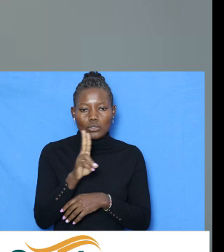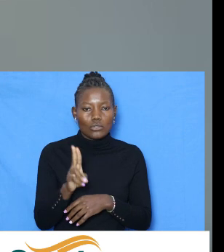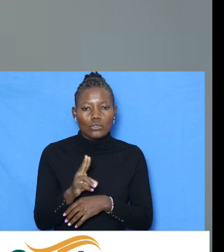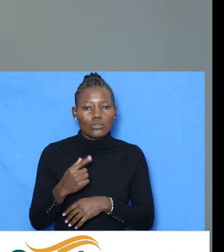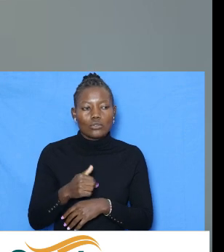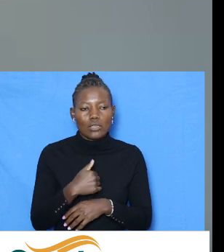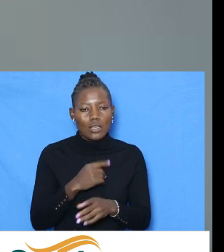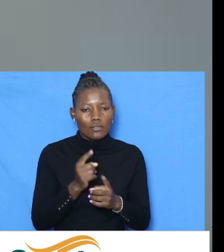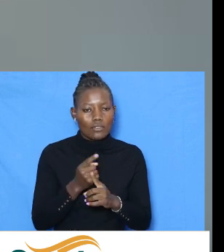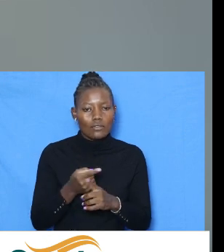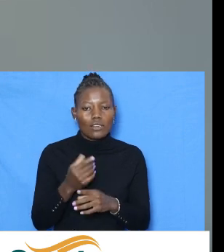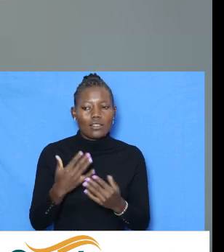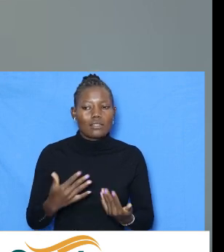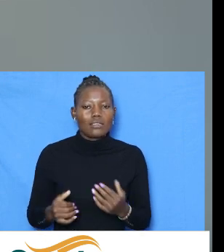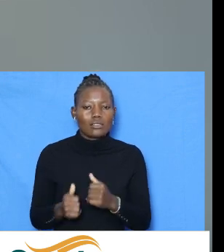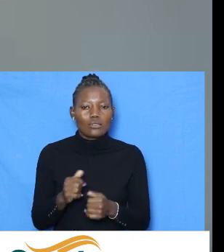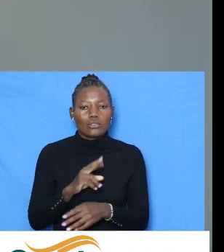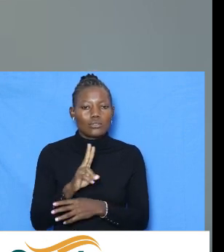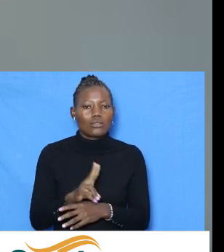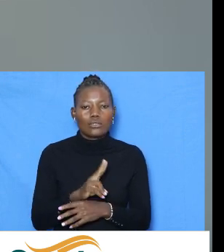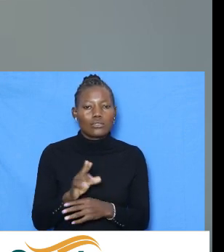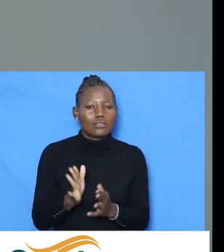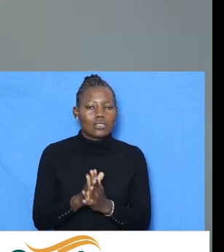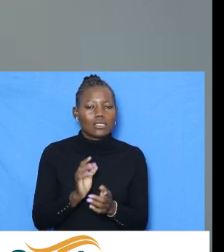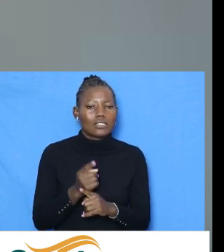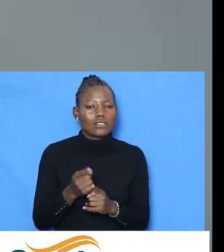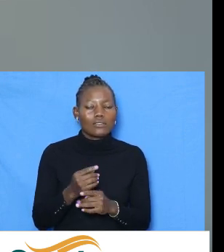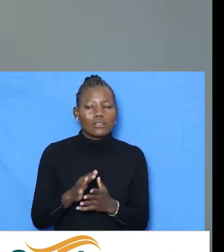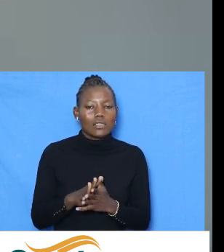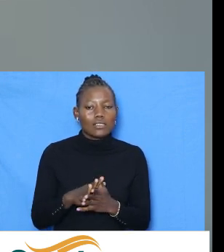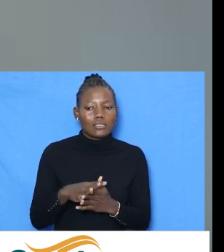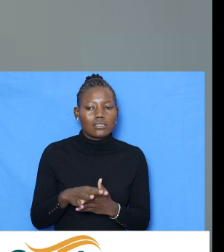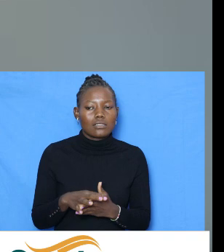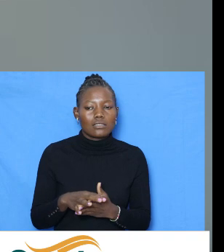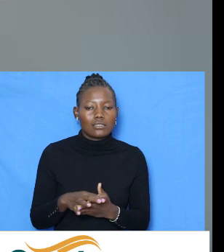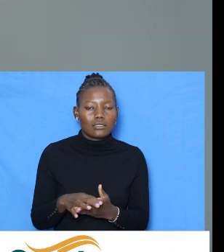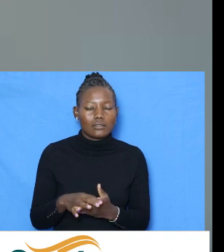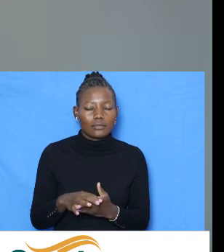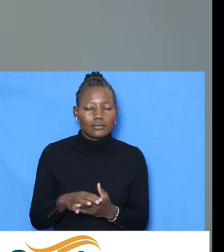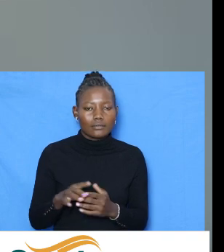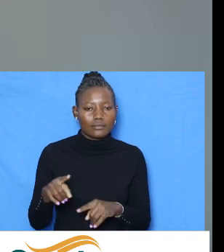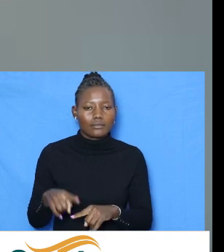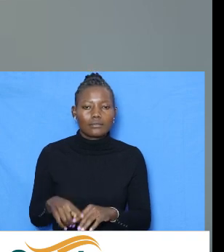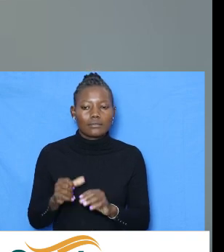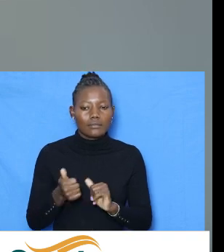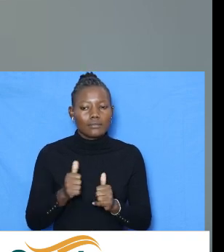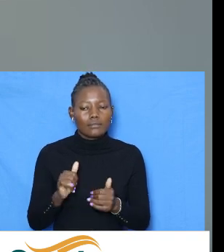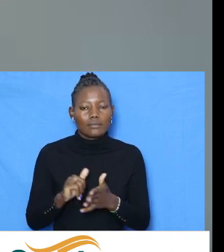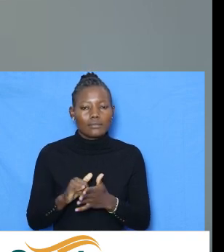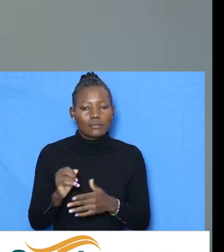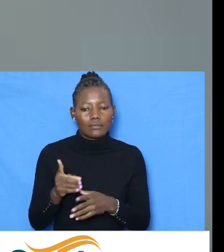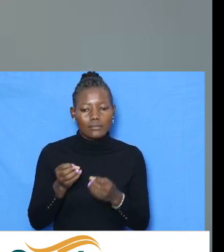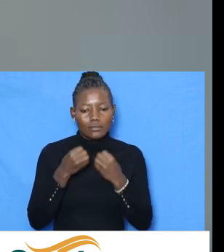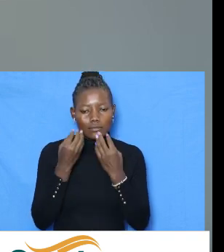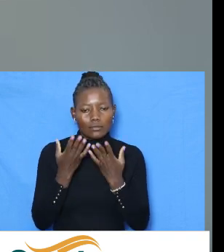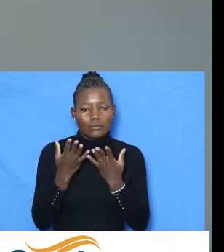have different parameters that we use and various quantities that we use depending on the sport. Then that would inform now how much water